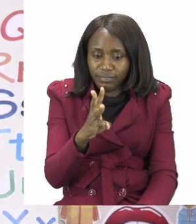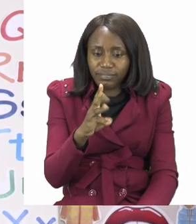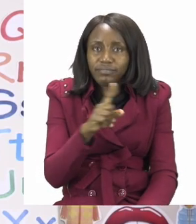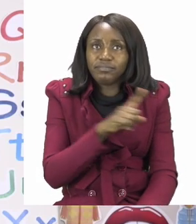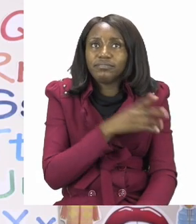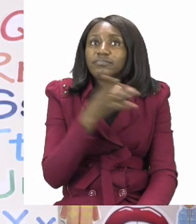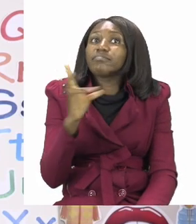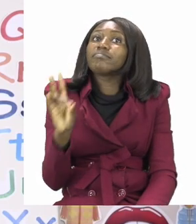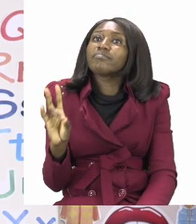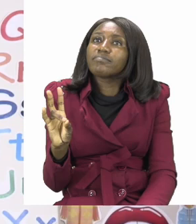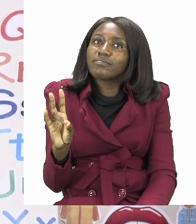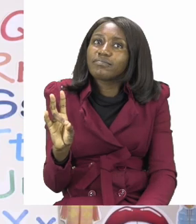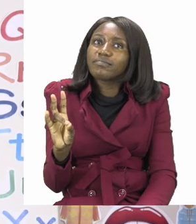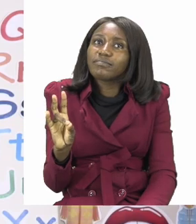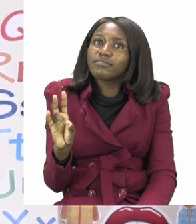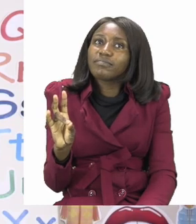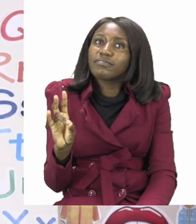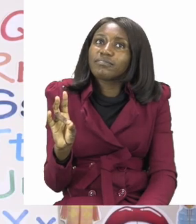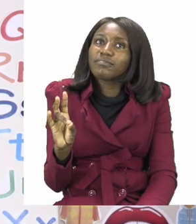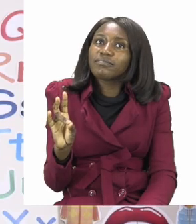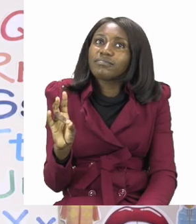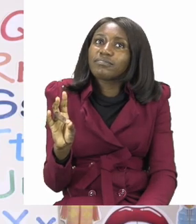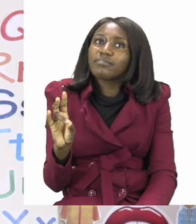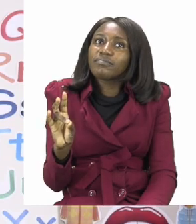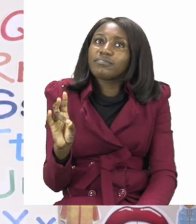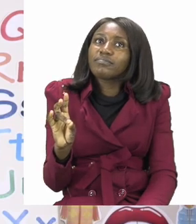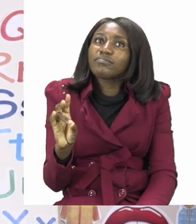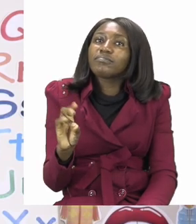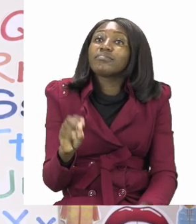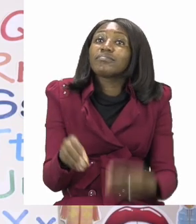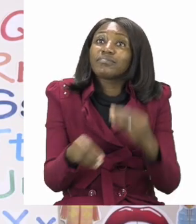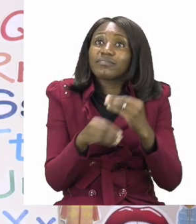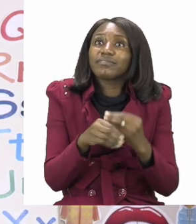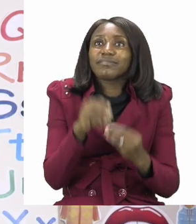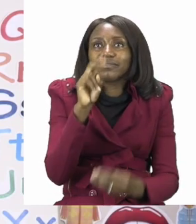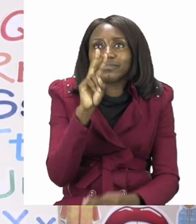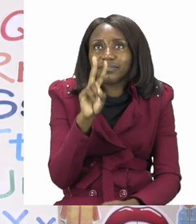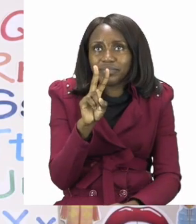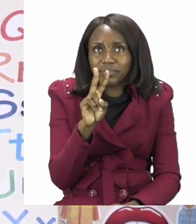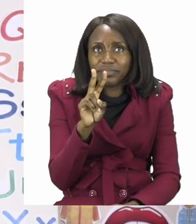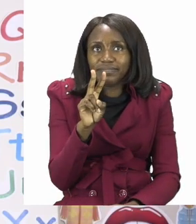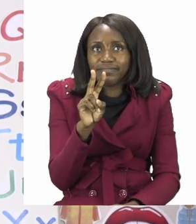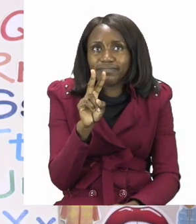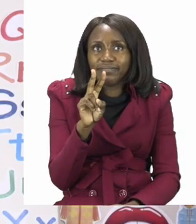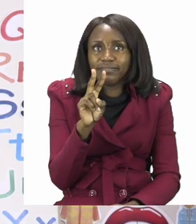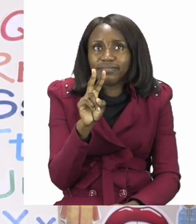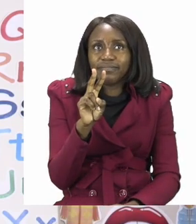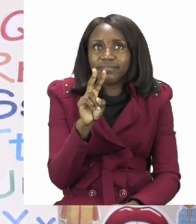16, 17. So there are 2 counters again.